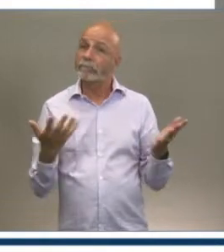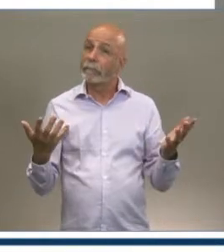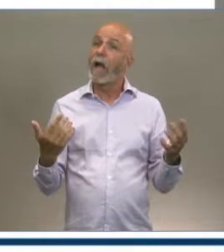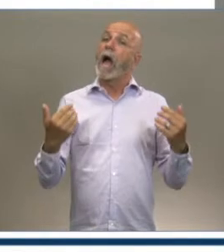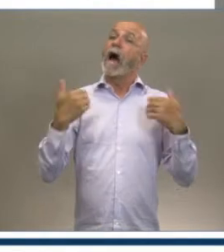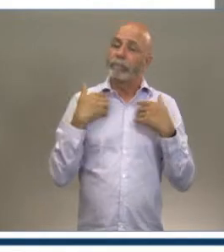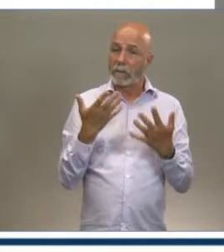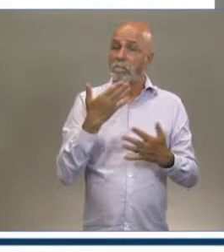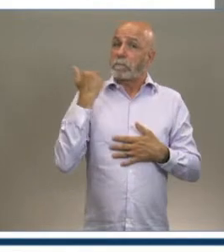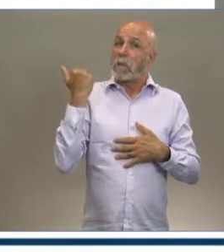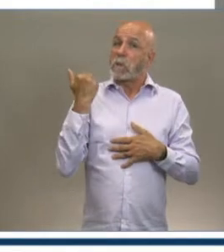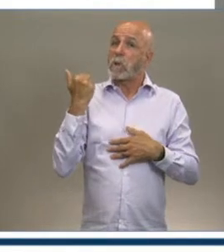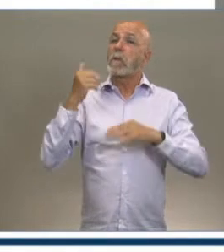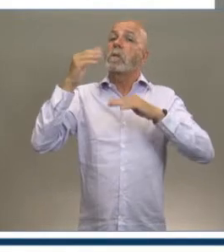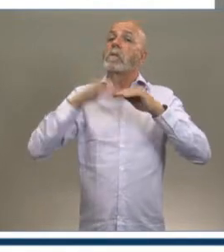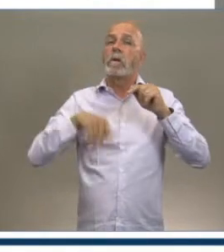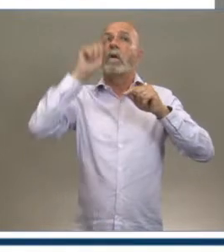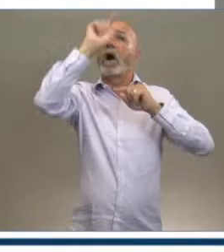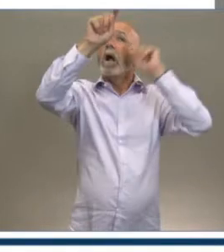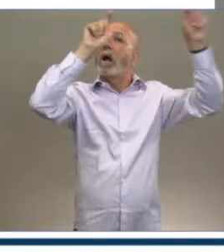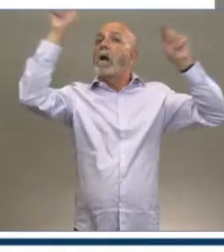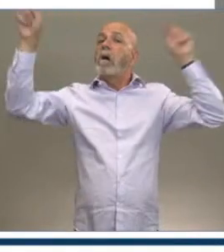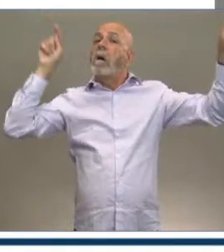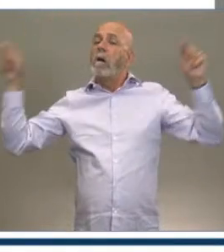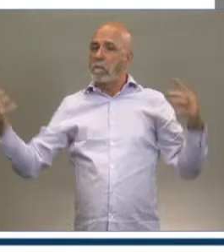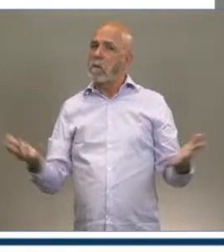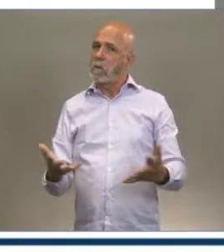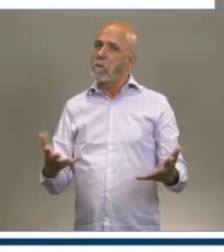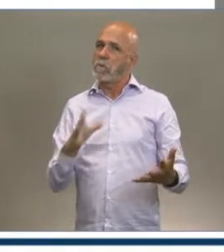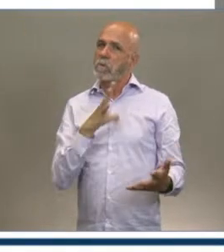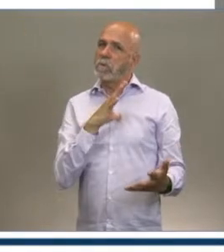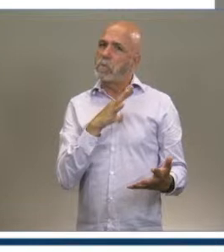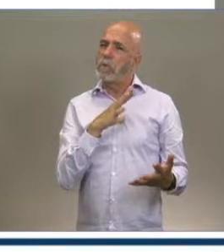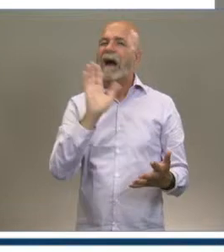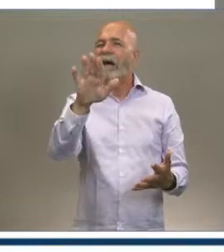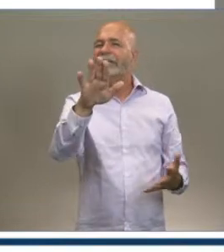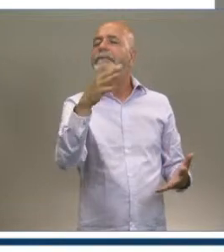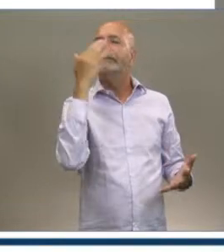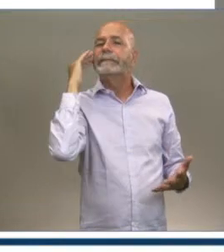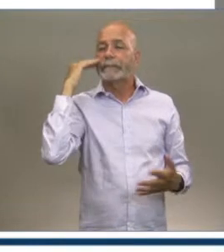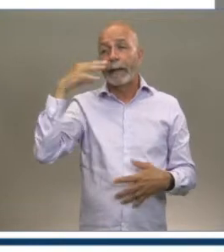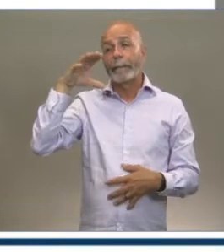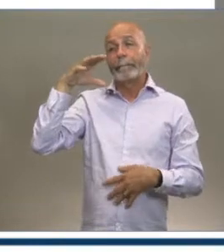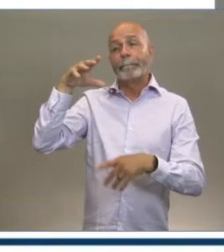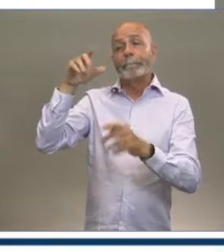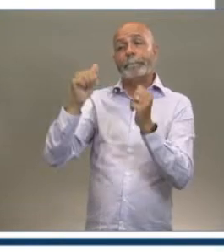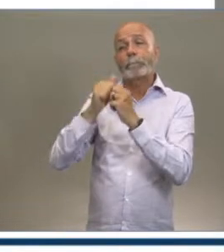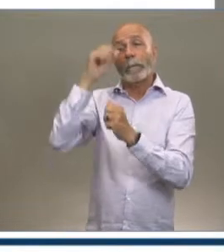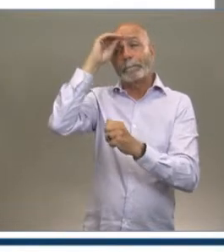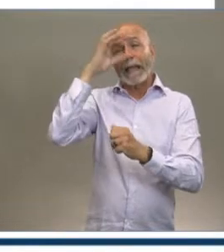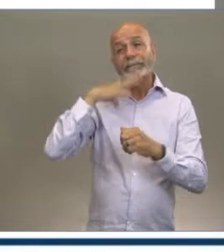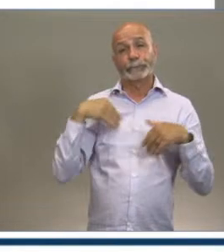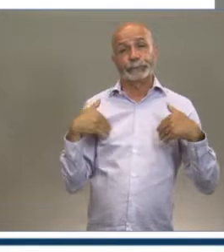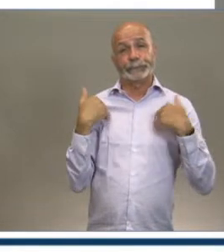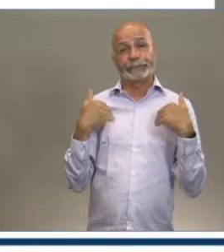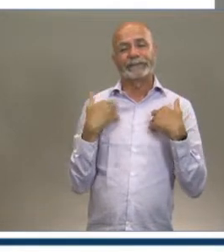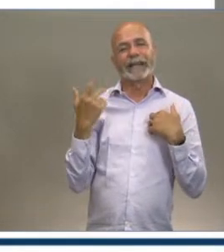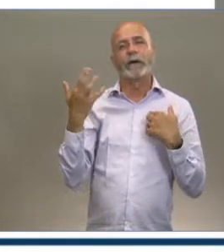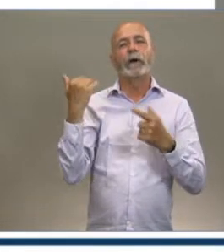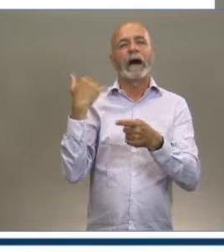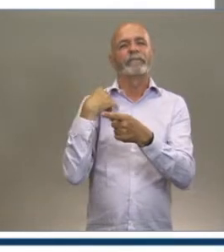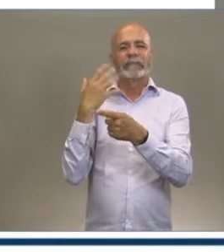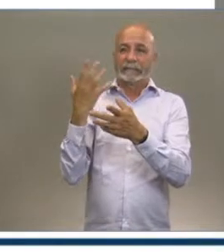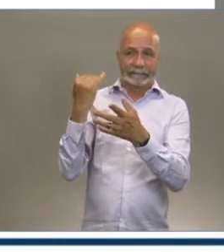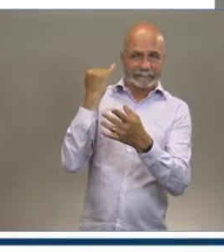groups. We know that younger, especially male age group, we need to pay some particular attention to, and we are doing that in a number of ways, and we'll continue to monitor that